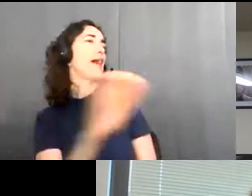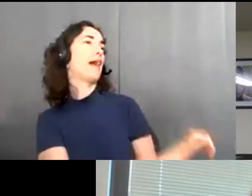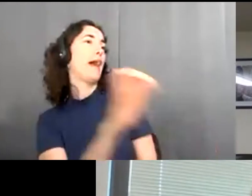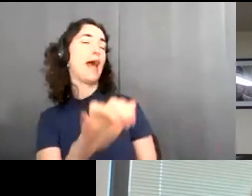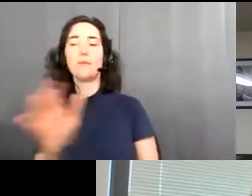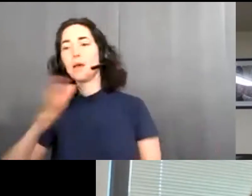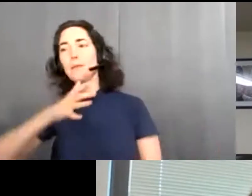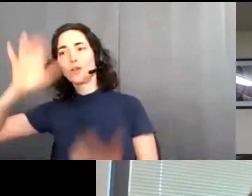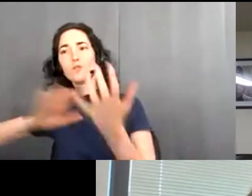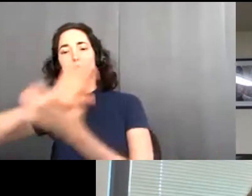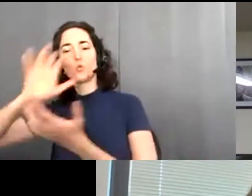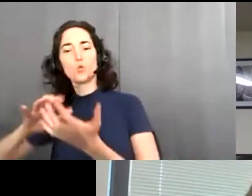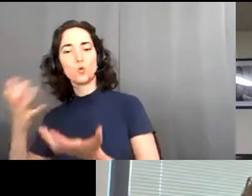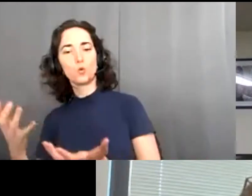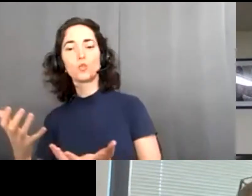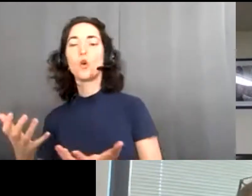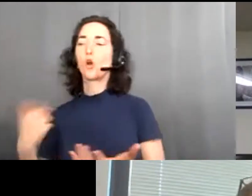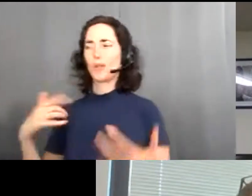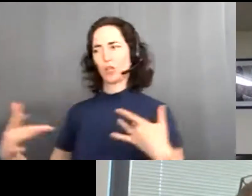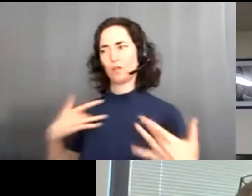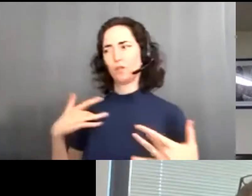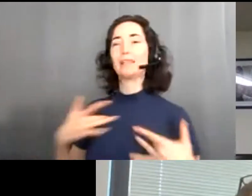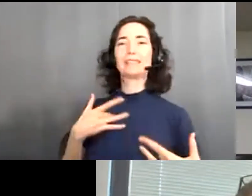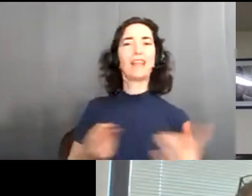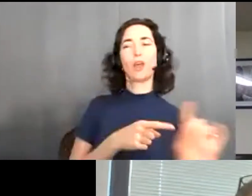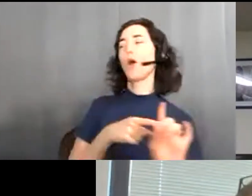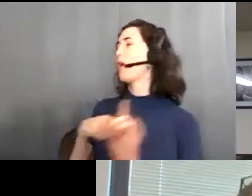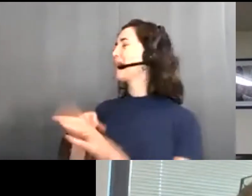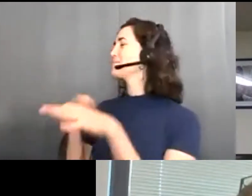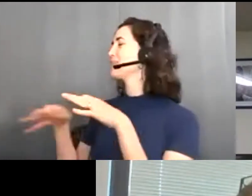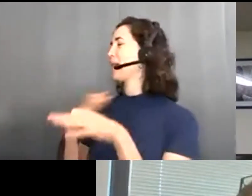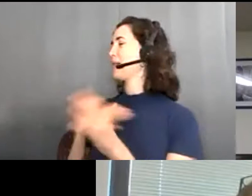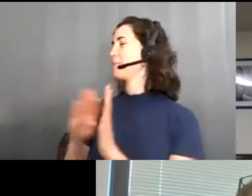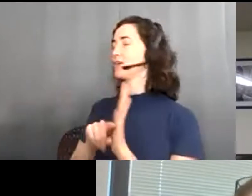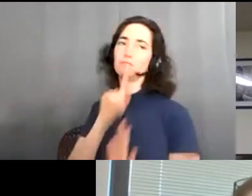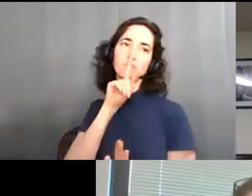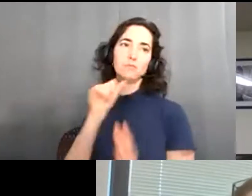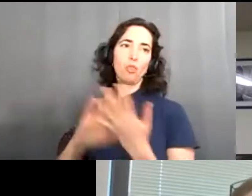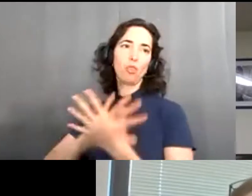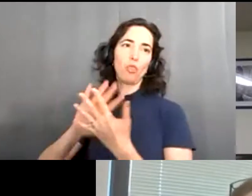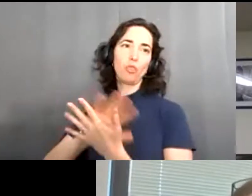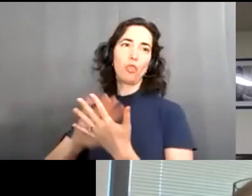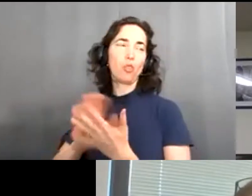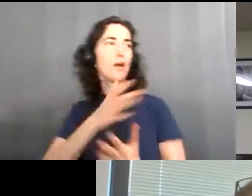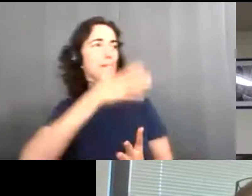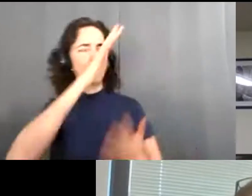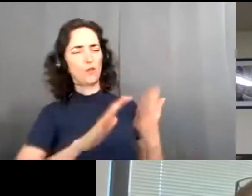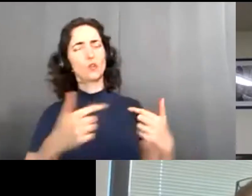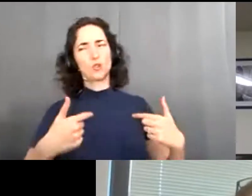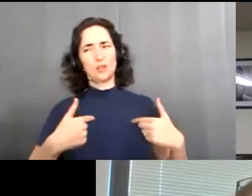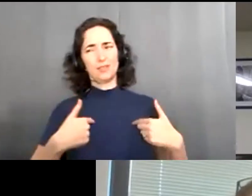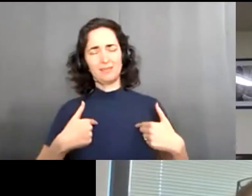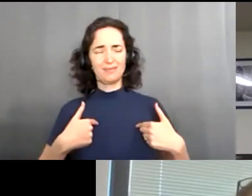already concerns about how that is really explained to parents about the background that's currently in place. So I'd just be really hesitant